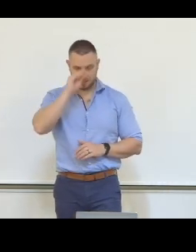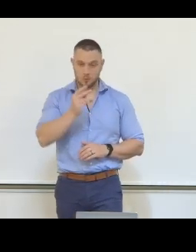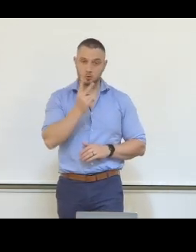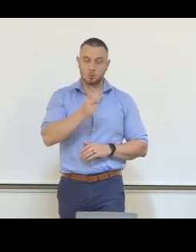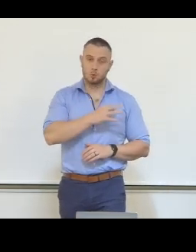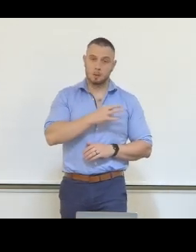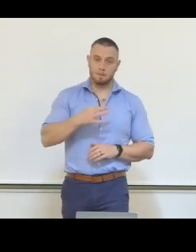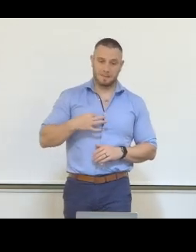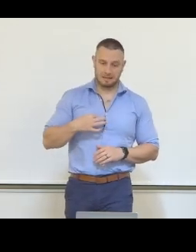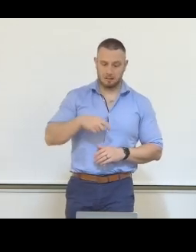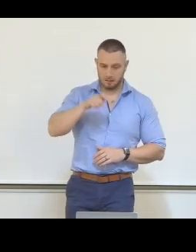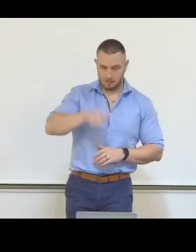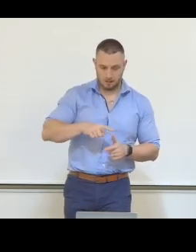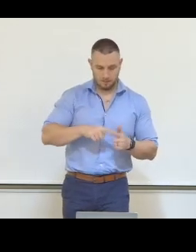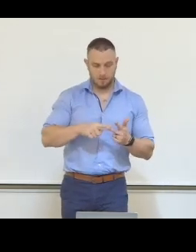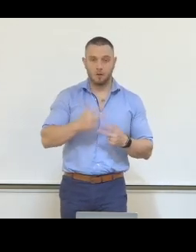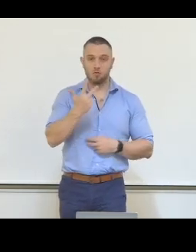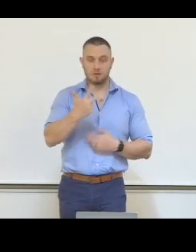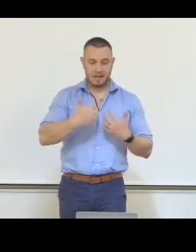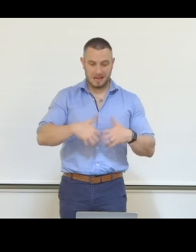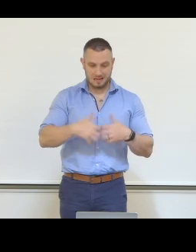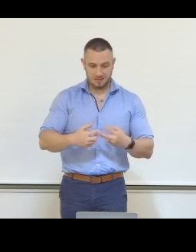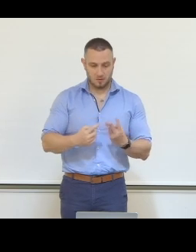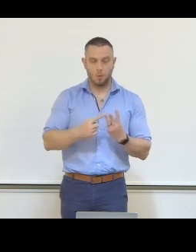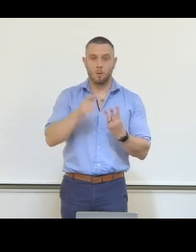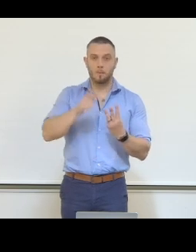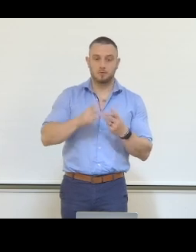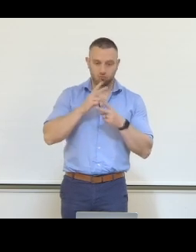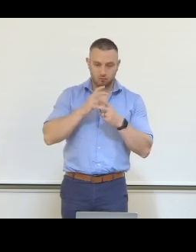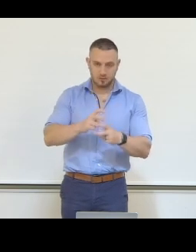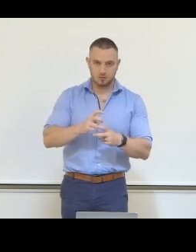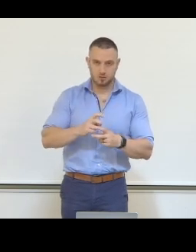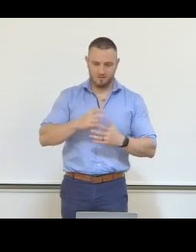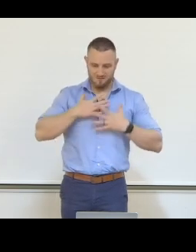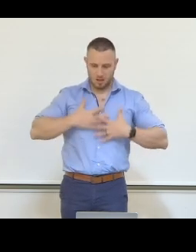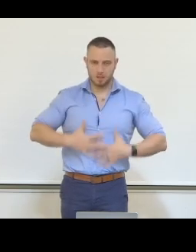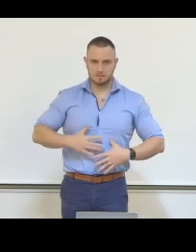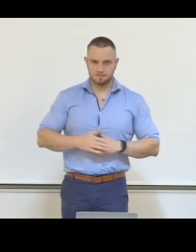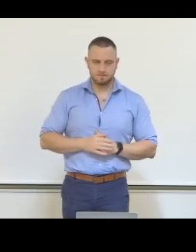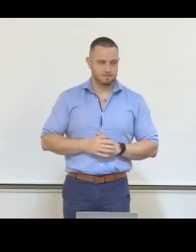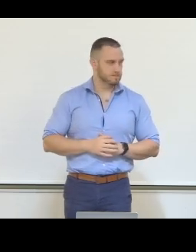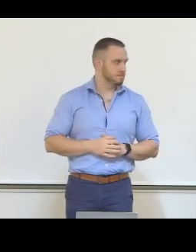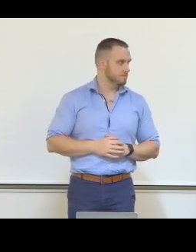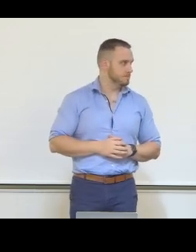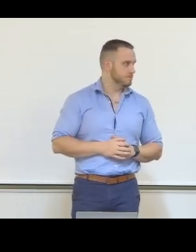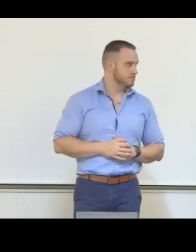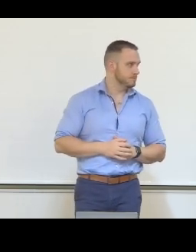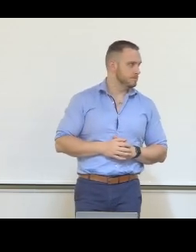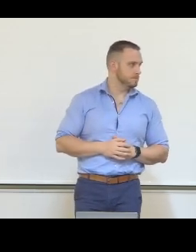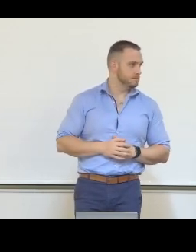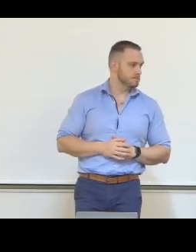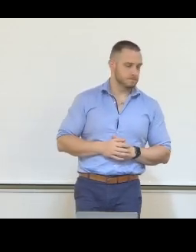doctors, 3 engineers, and 1 researcher in physiology, Van Yue.